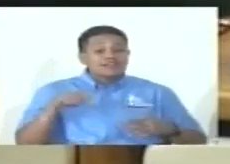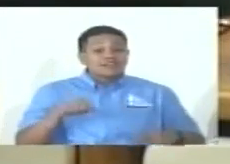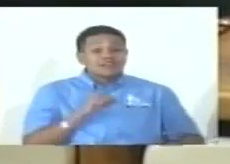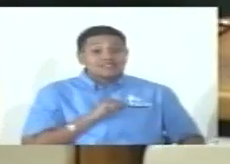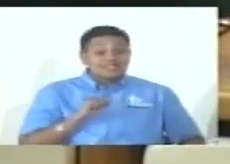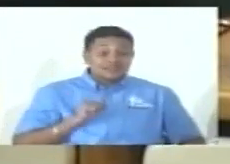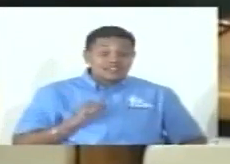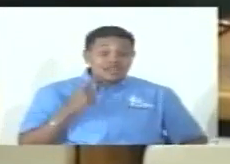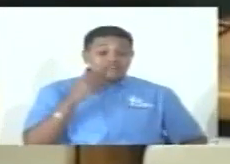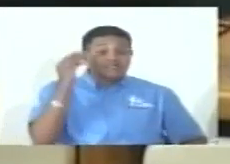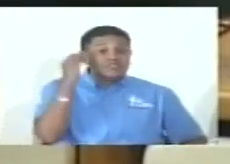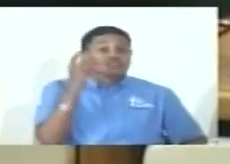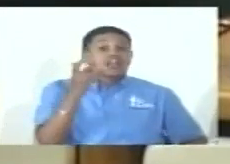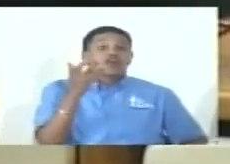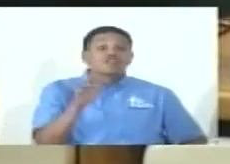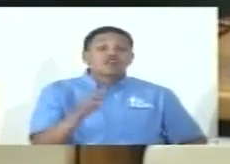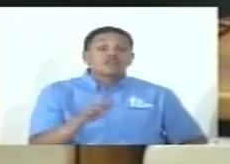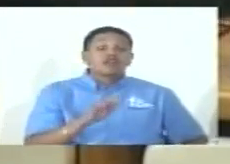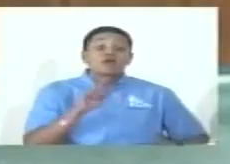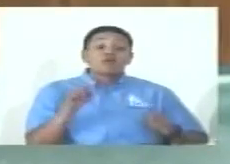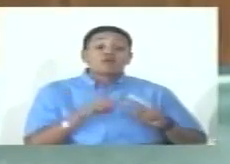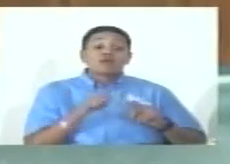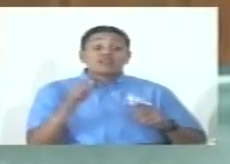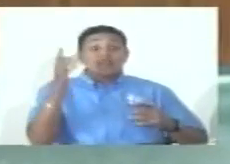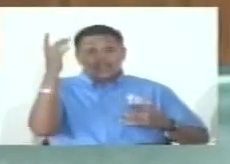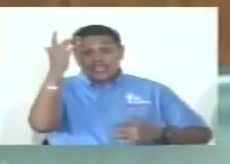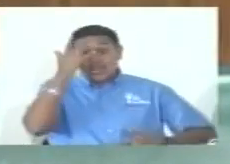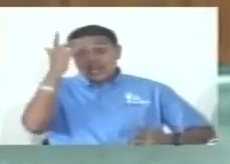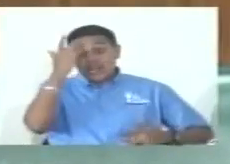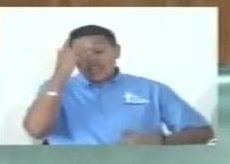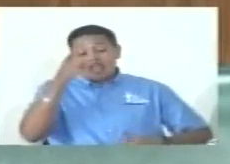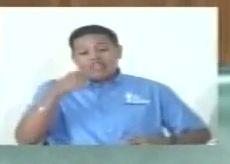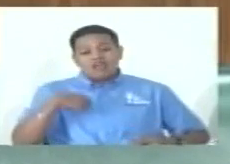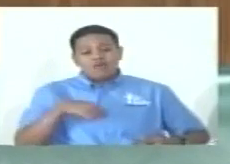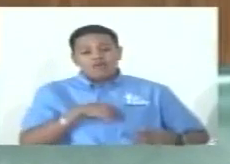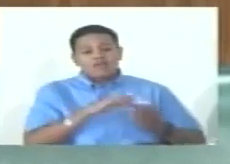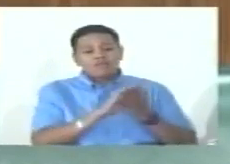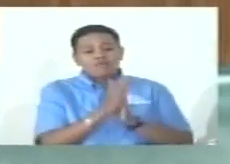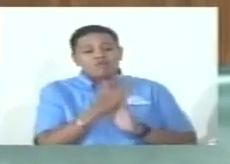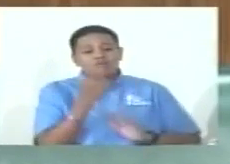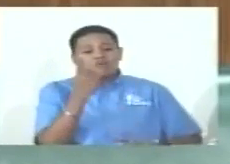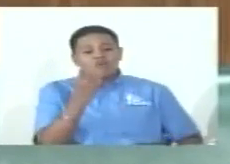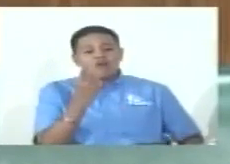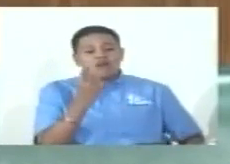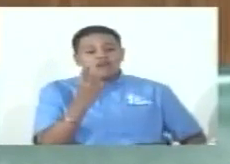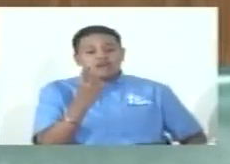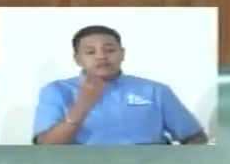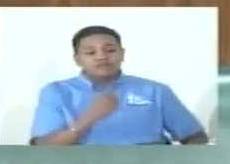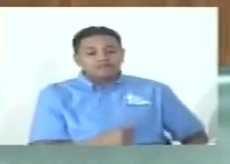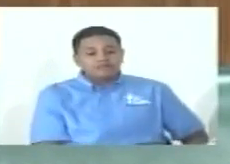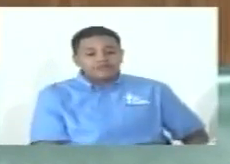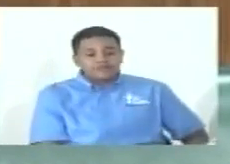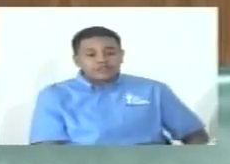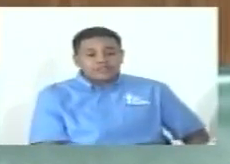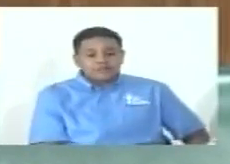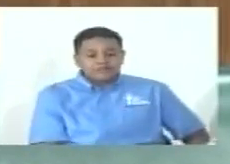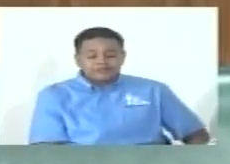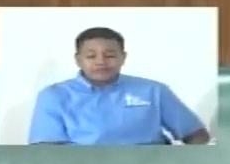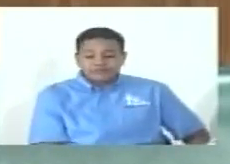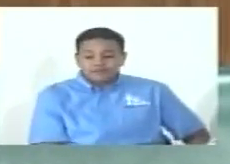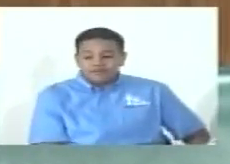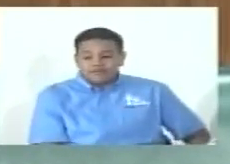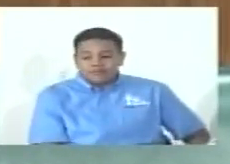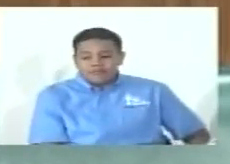and I've said it before, when it comes to illness, we're a family, one family.